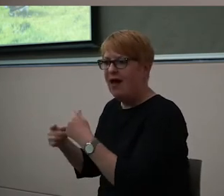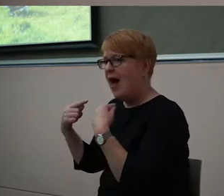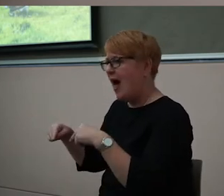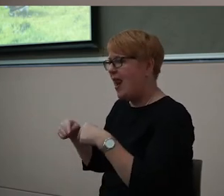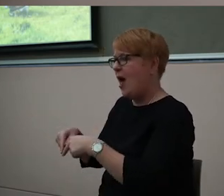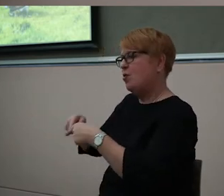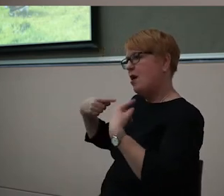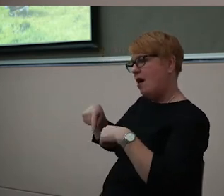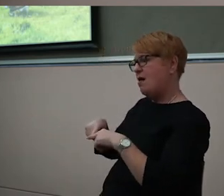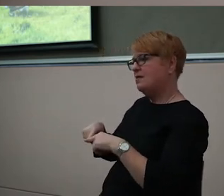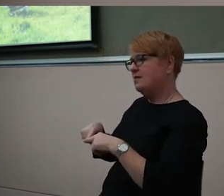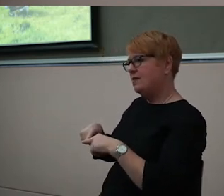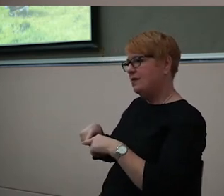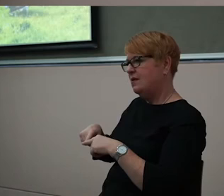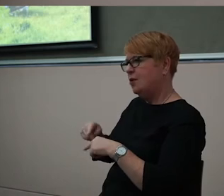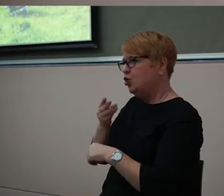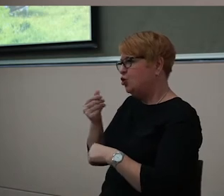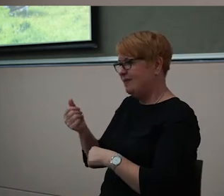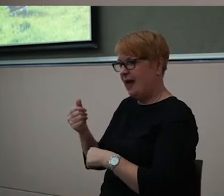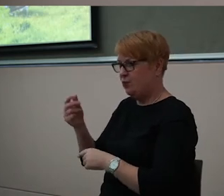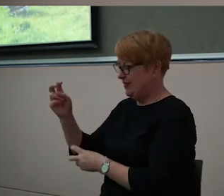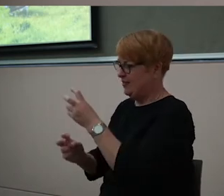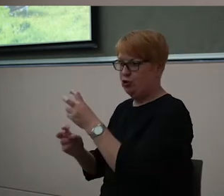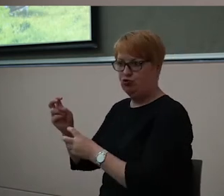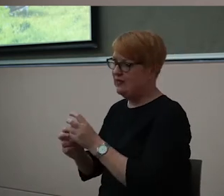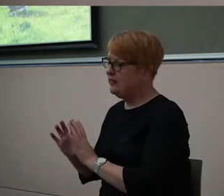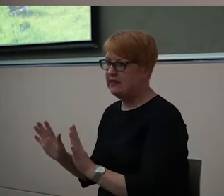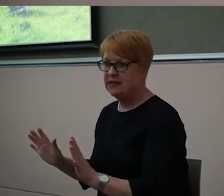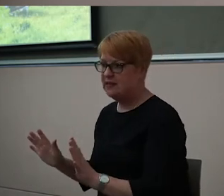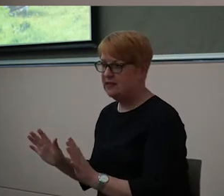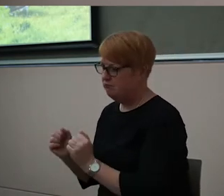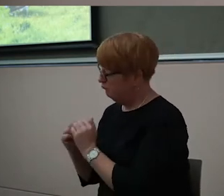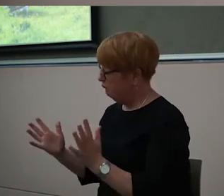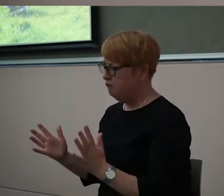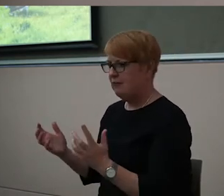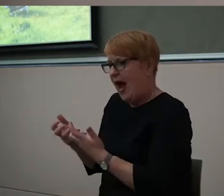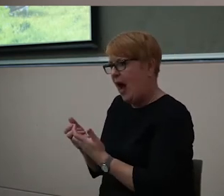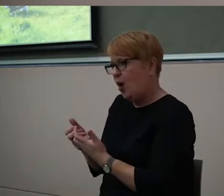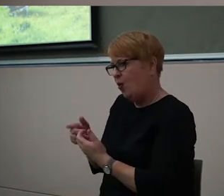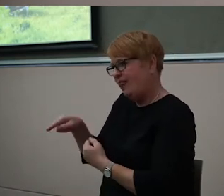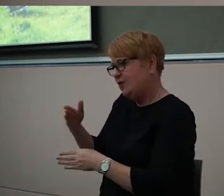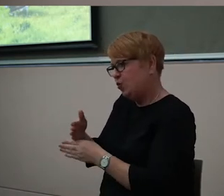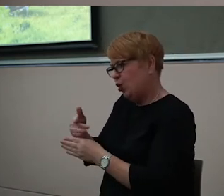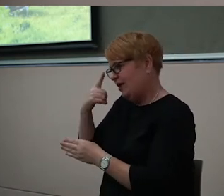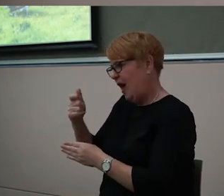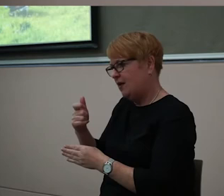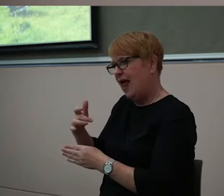yes, that institution or that structure. And I think I was quite